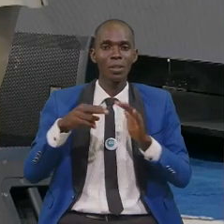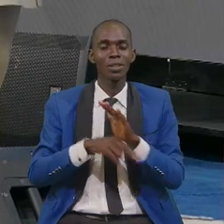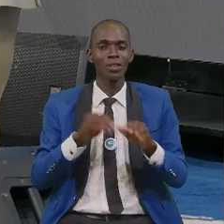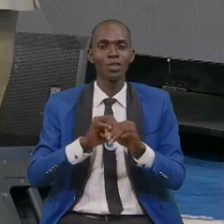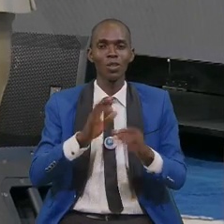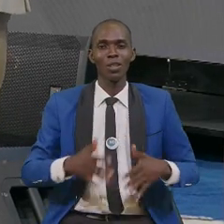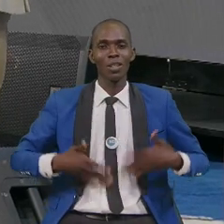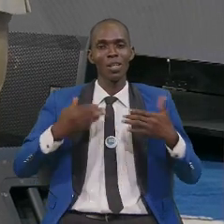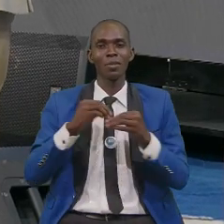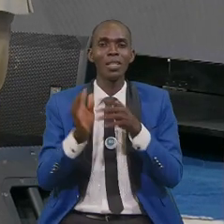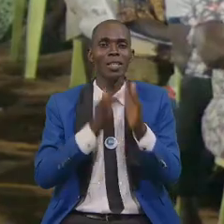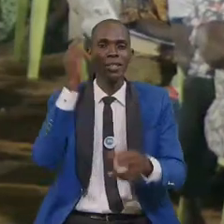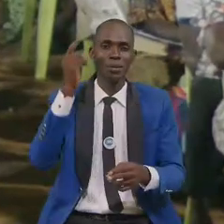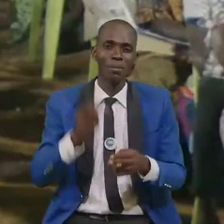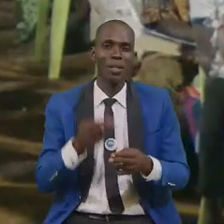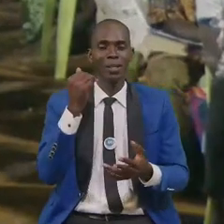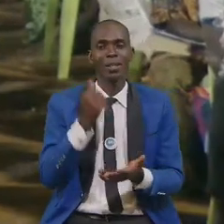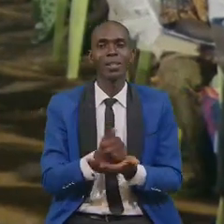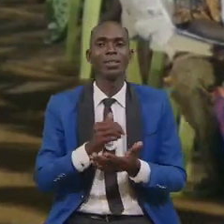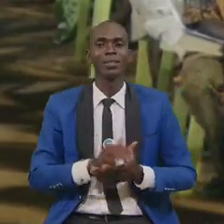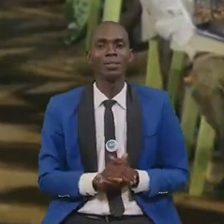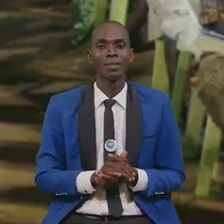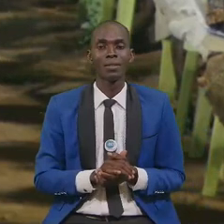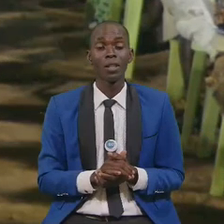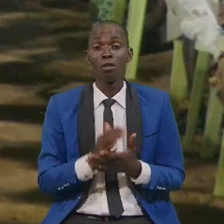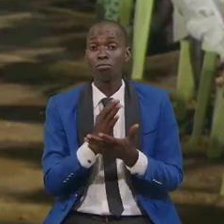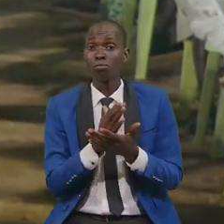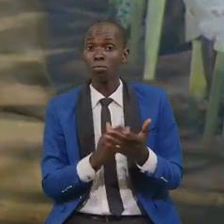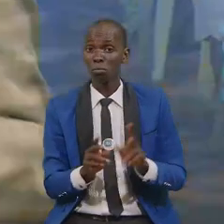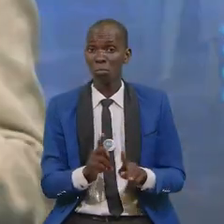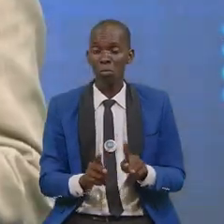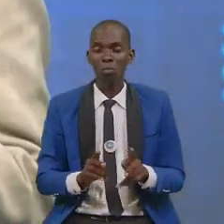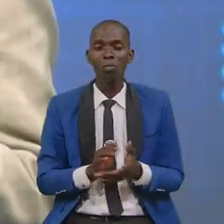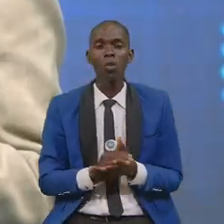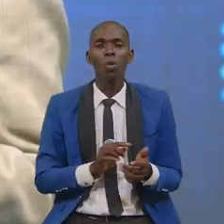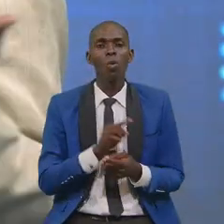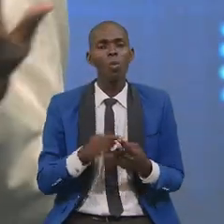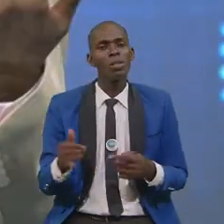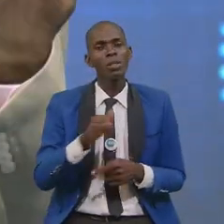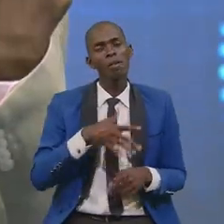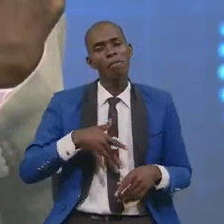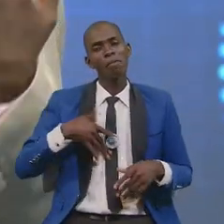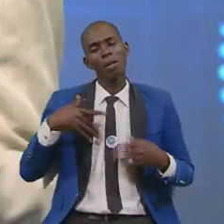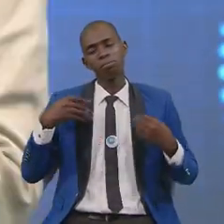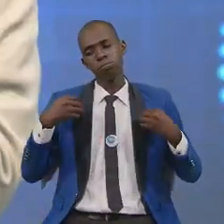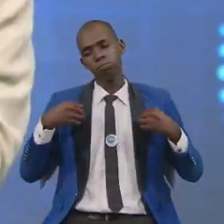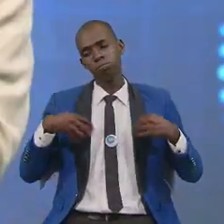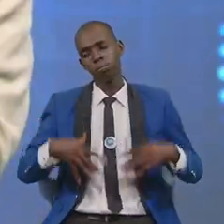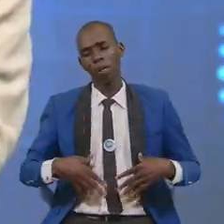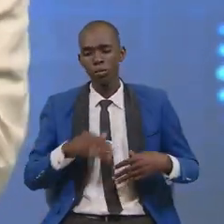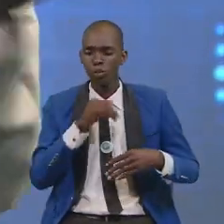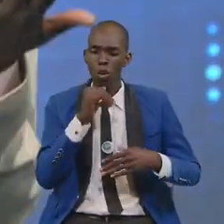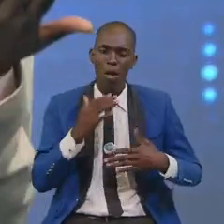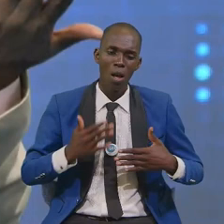in Jesus' name. Some people, when you're feeling kind of depressed, unhappy,